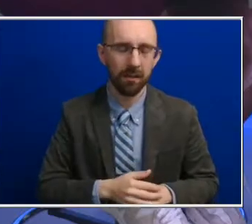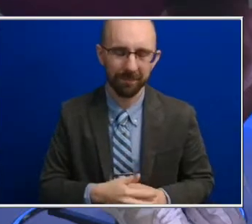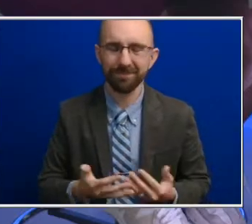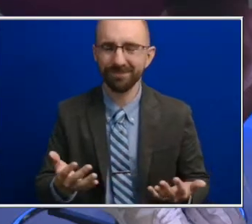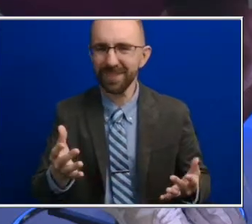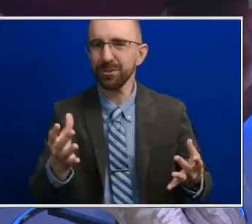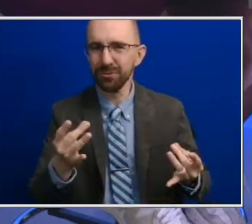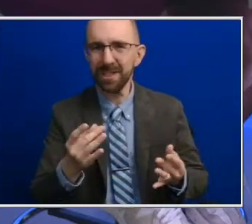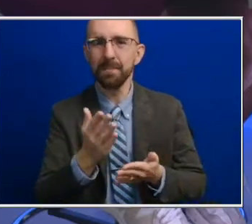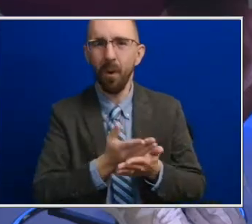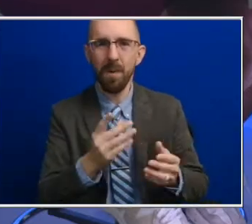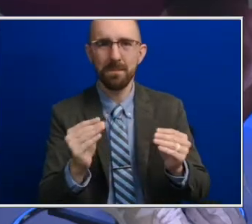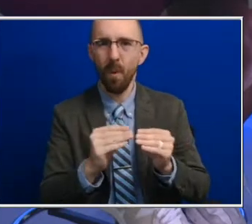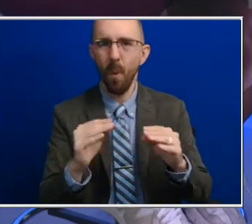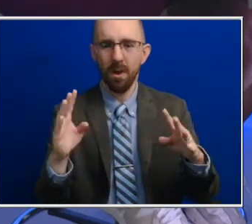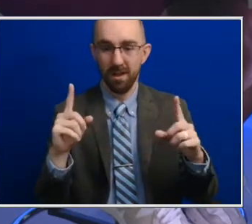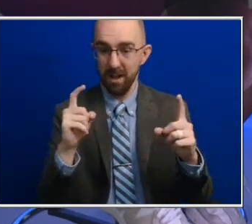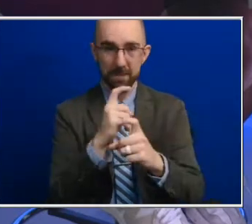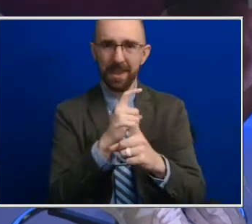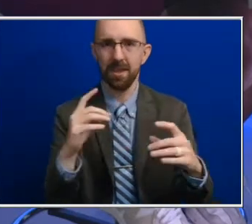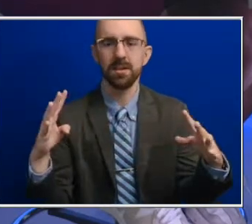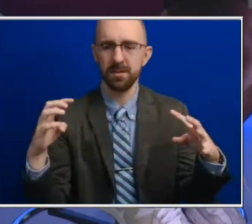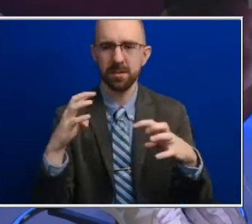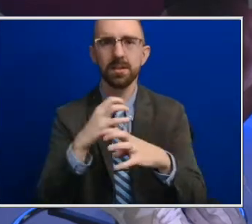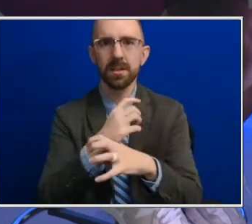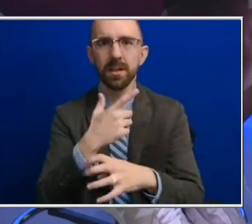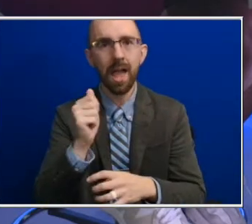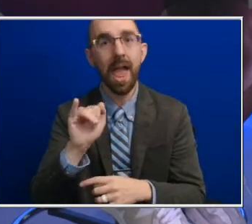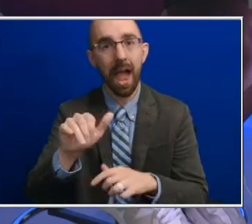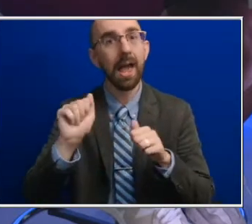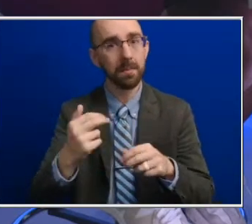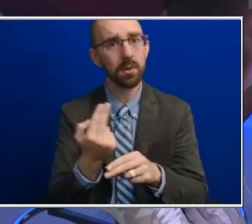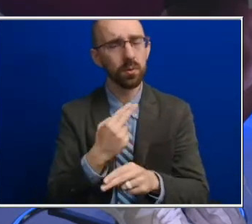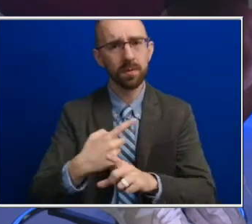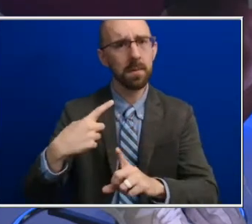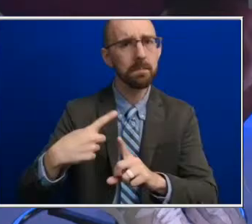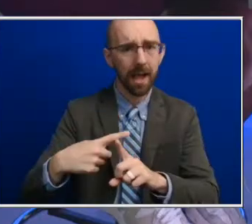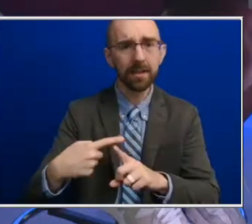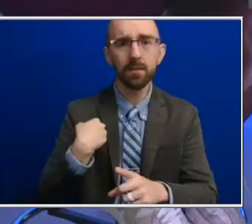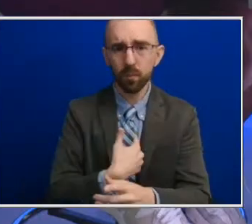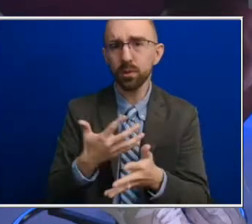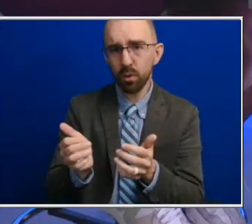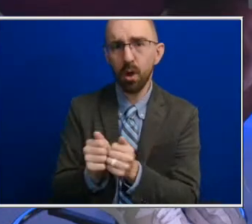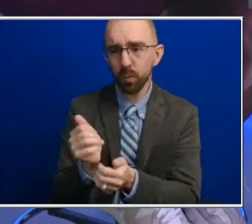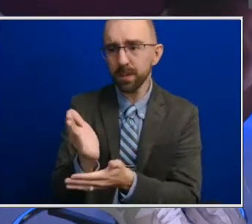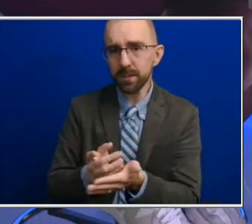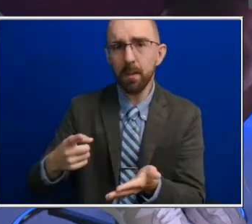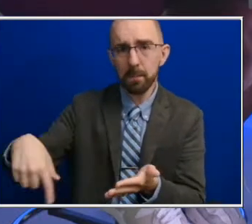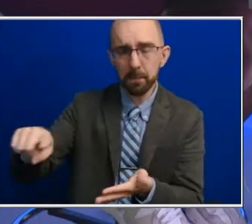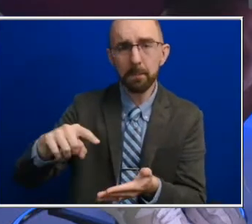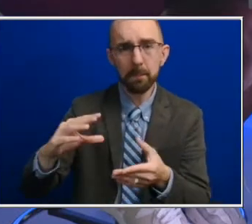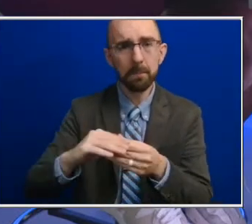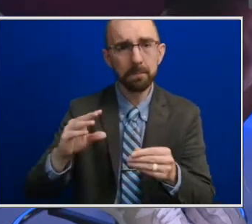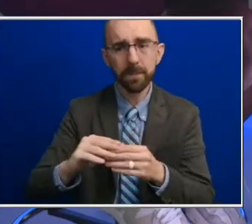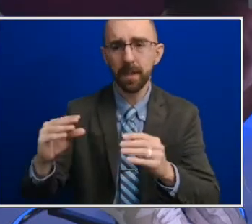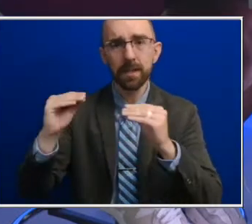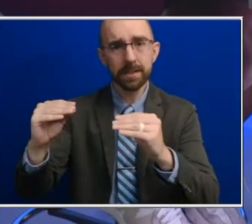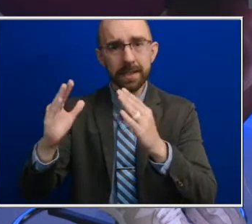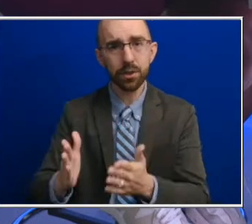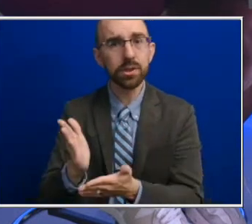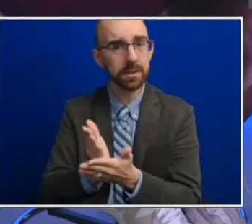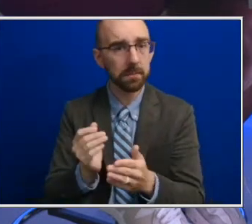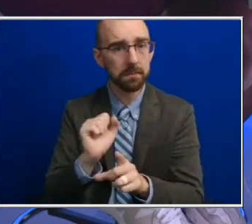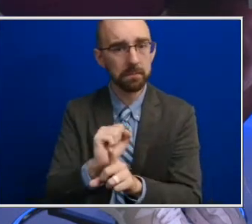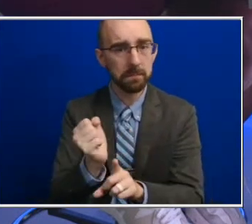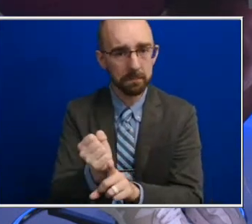even more complicated because AI can be used for good. In fact, we spoke with some people who say their teachers in some case encourage